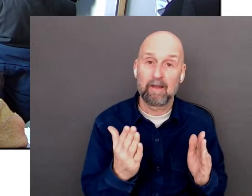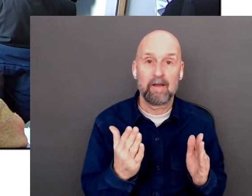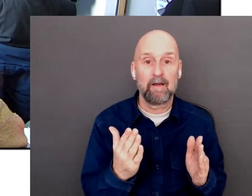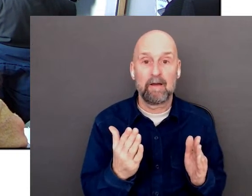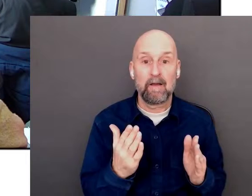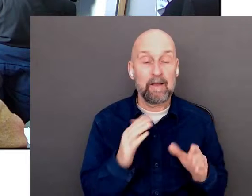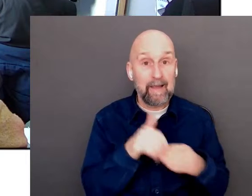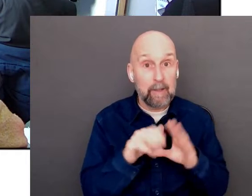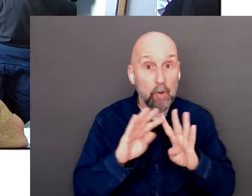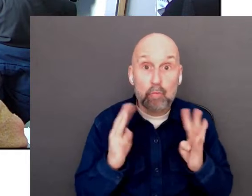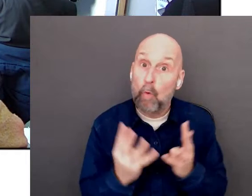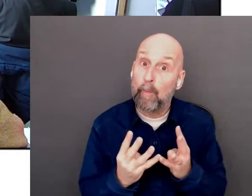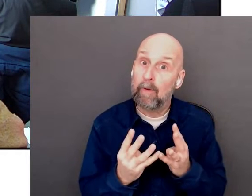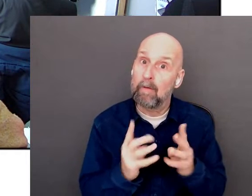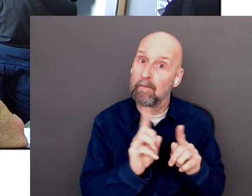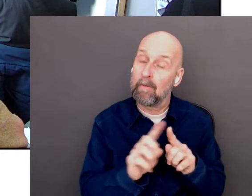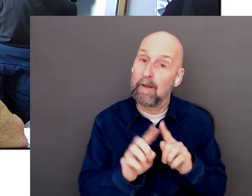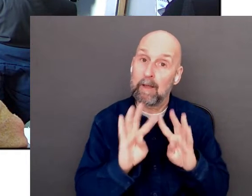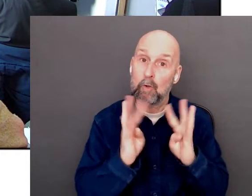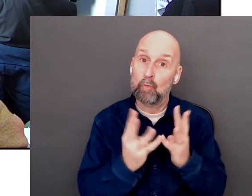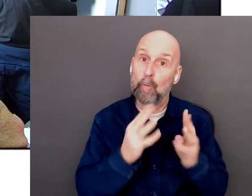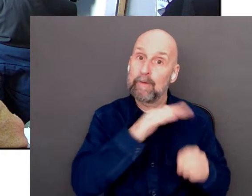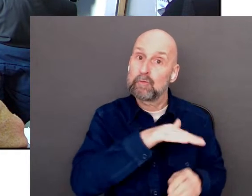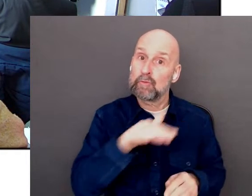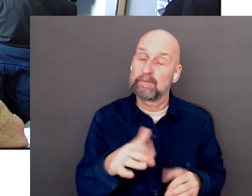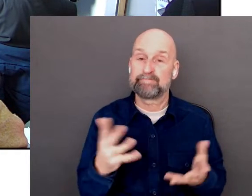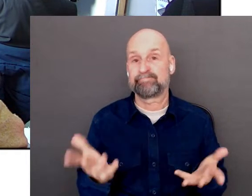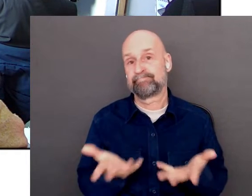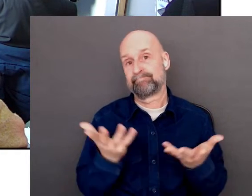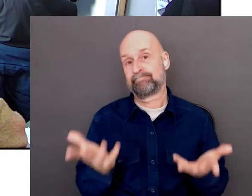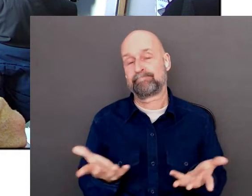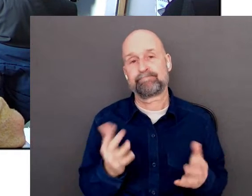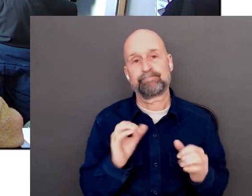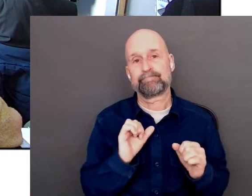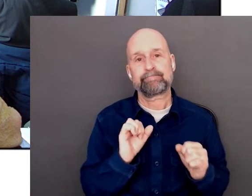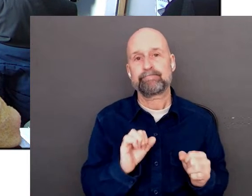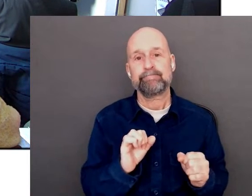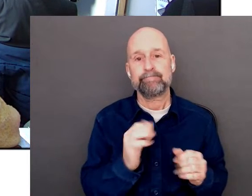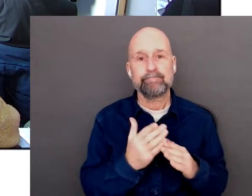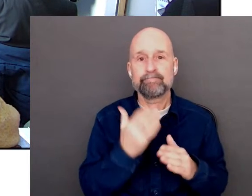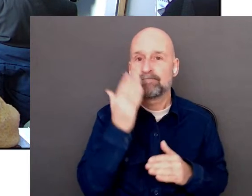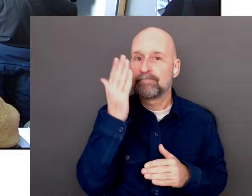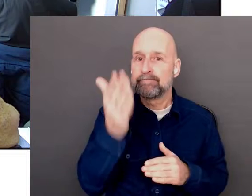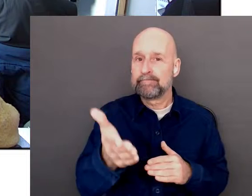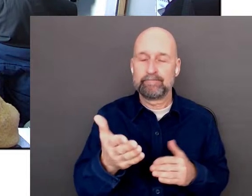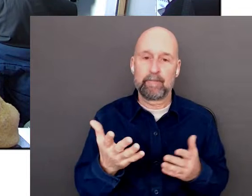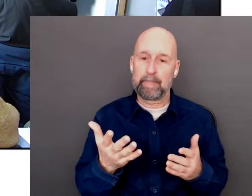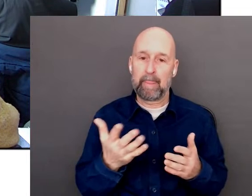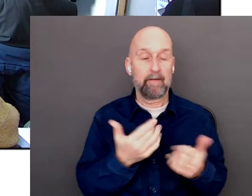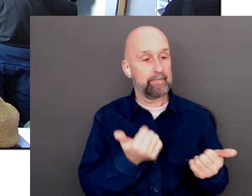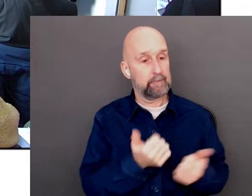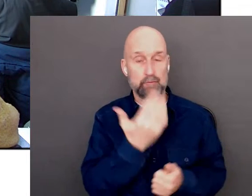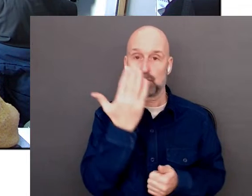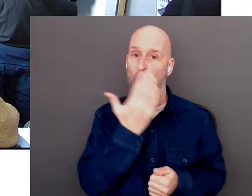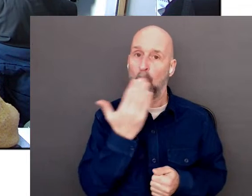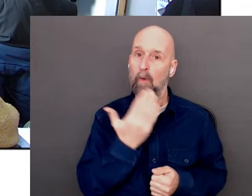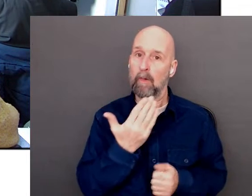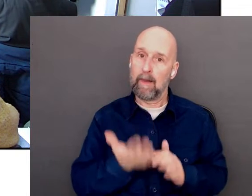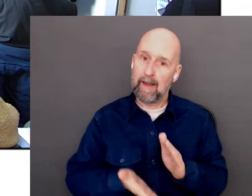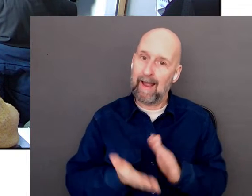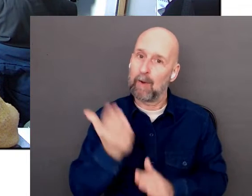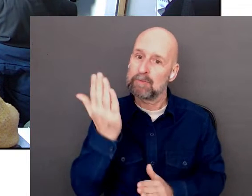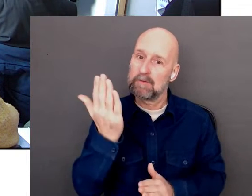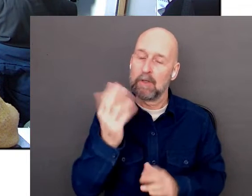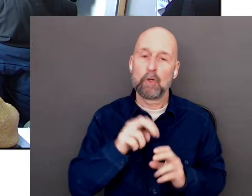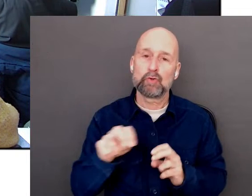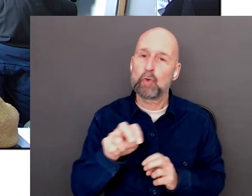people? If it's a group of kids for, let's say, that are going out for out of school journey, let's say,